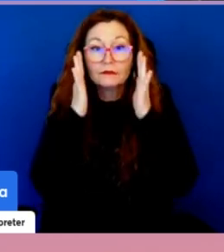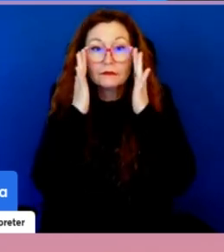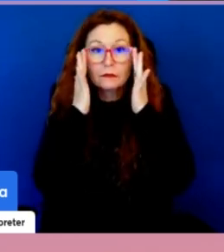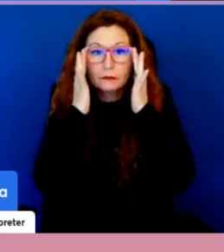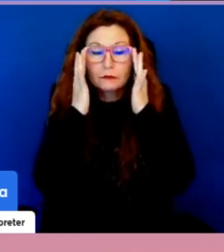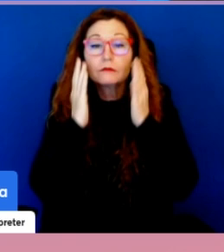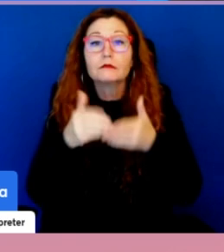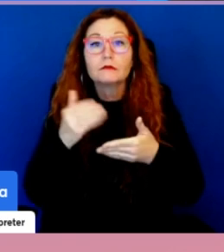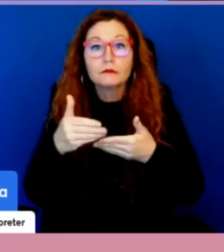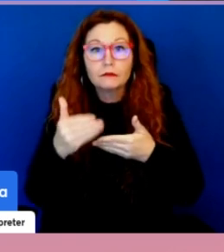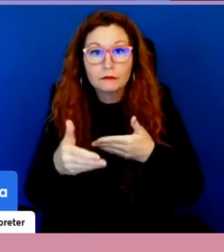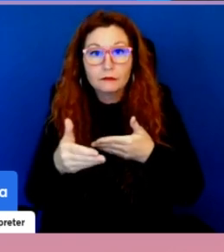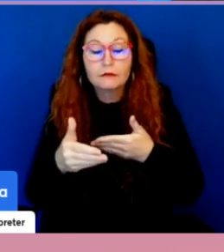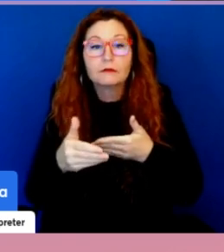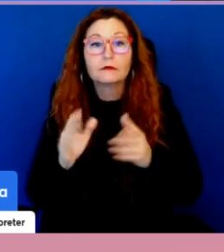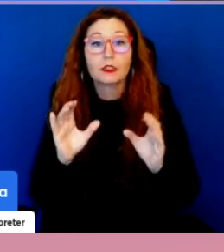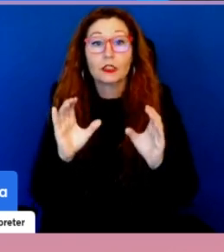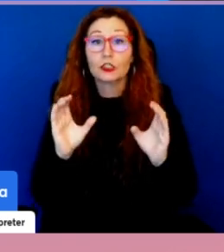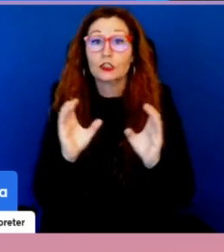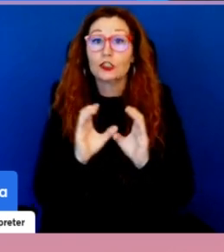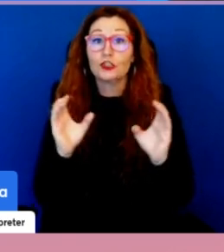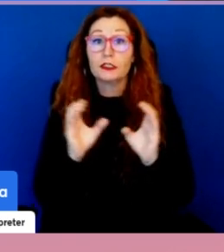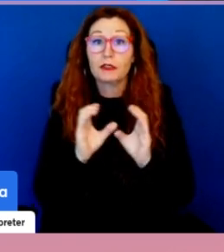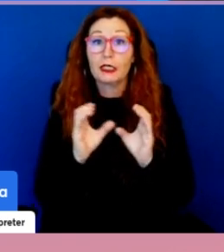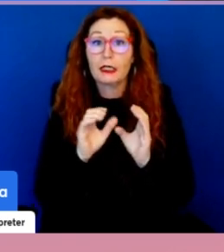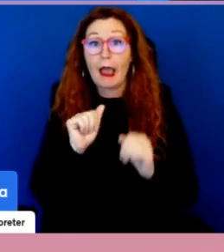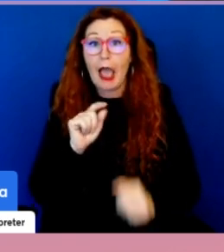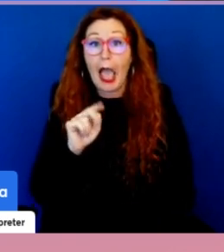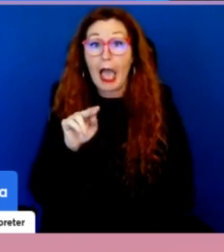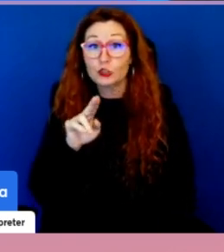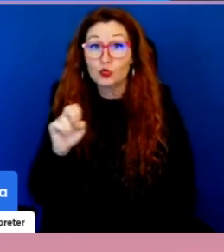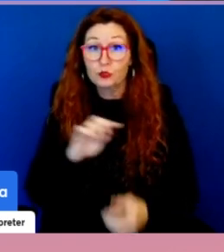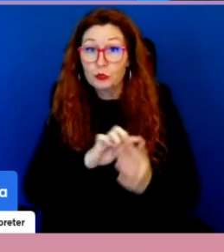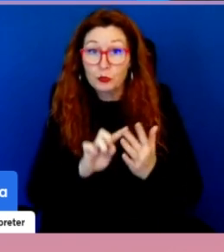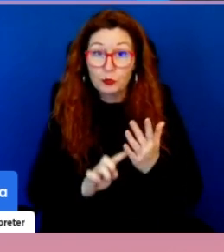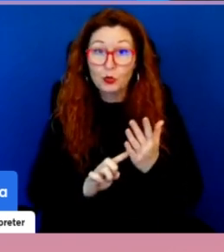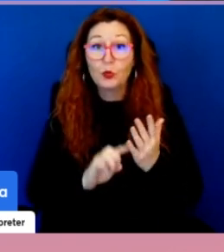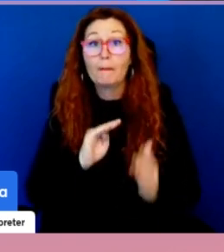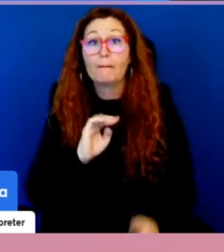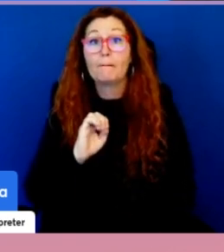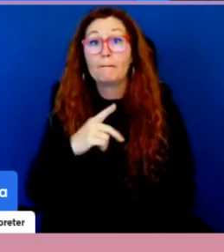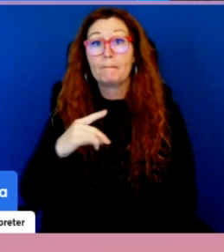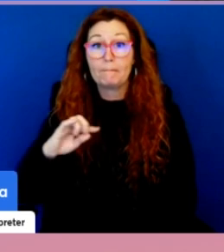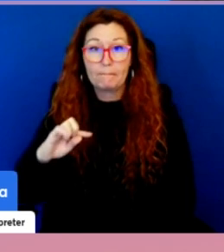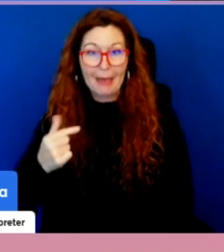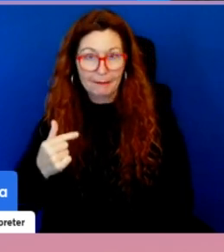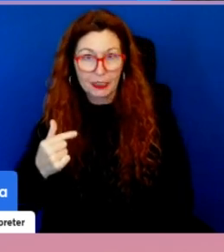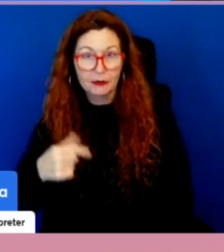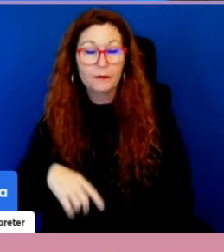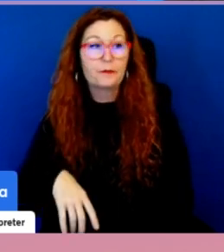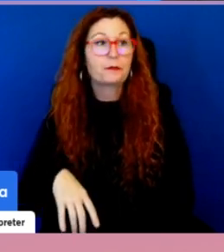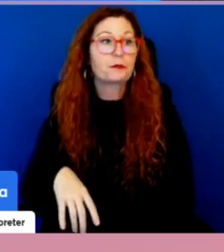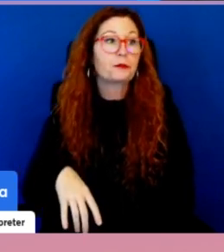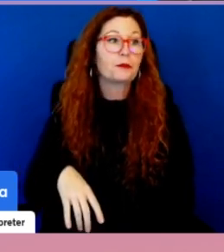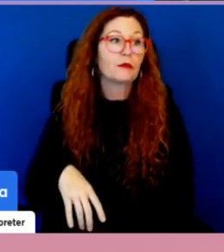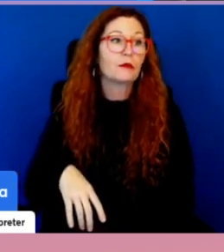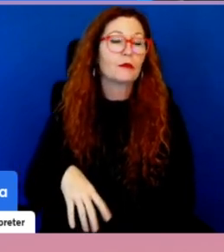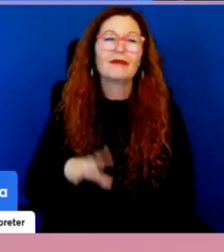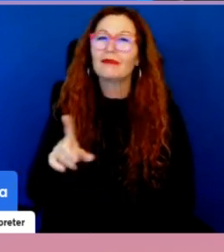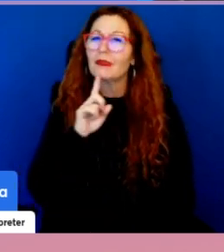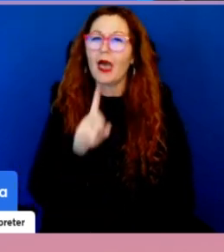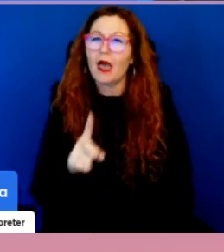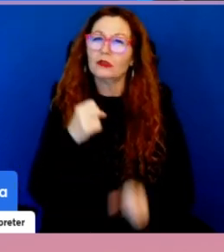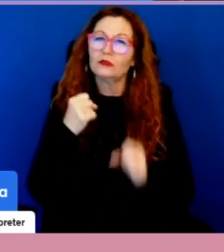Next up, the certificate attribute mapping. And for me, this really speaks quite a bit to the scalability